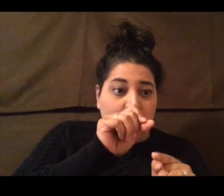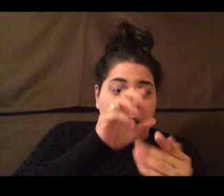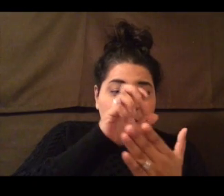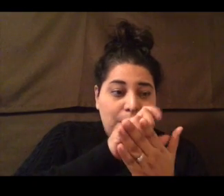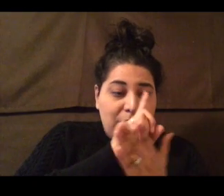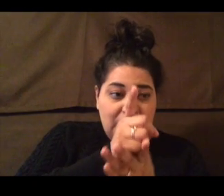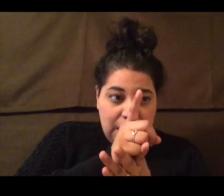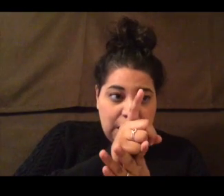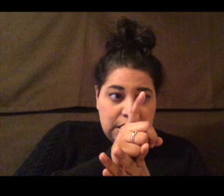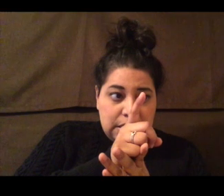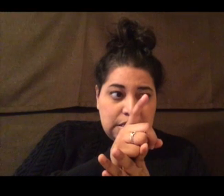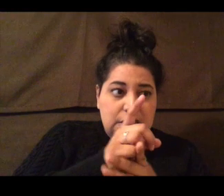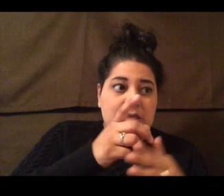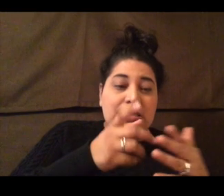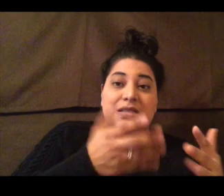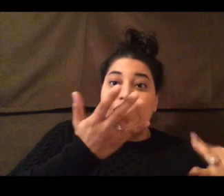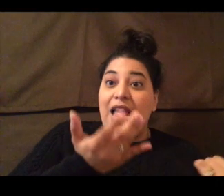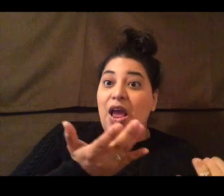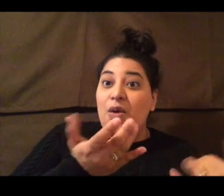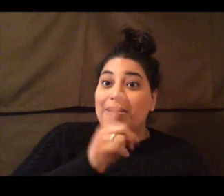That's going to give me 6 o'clock.